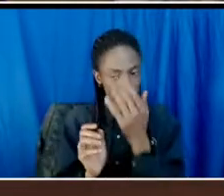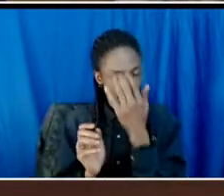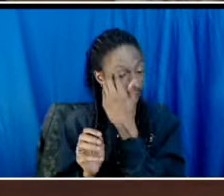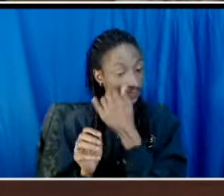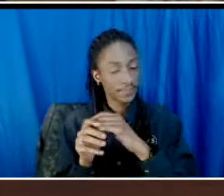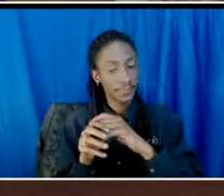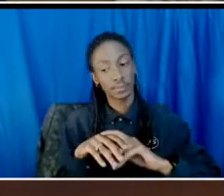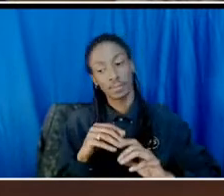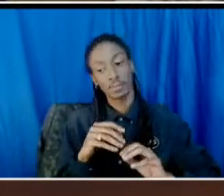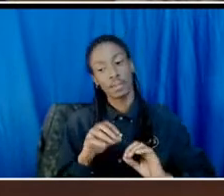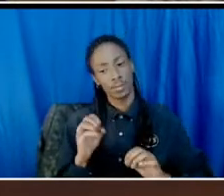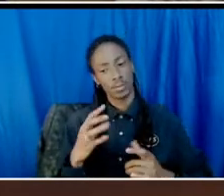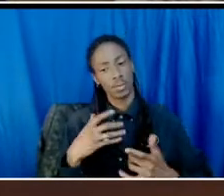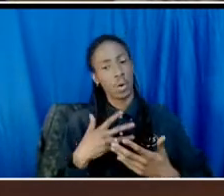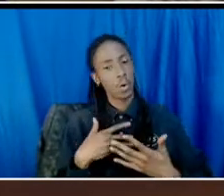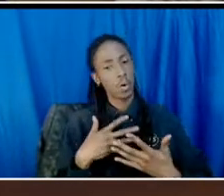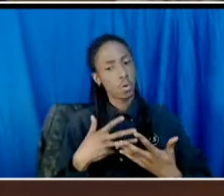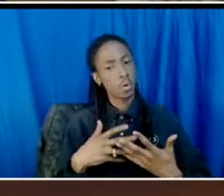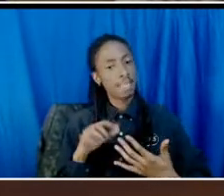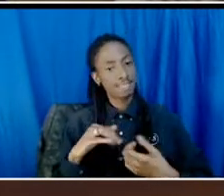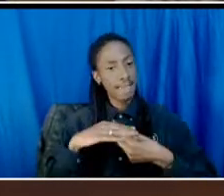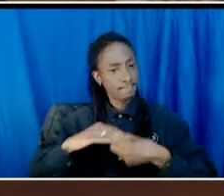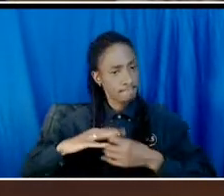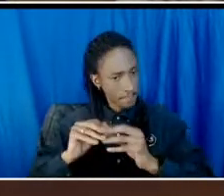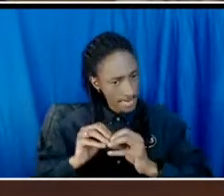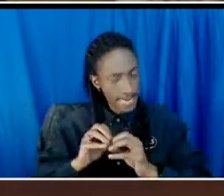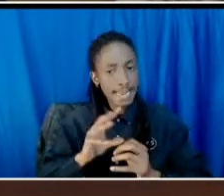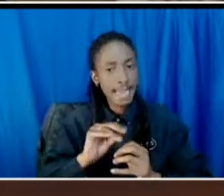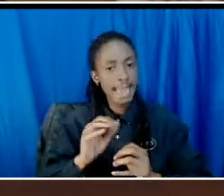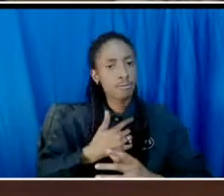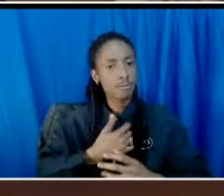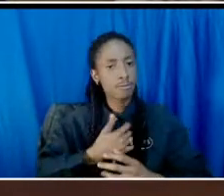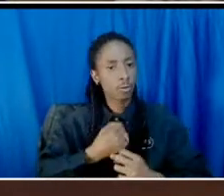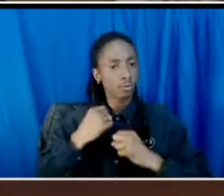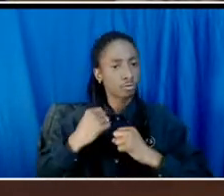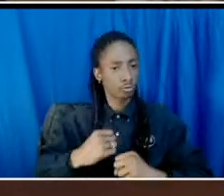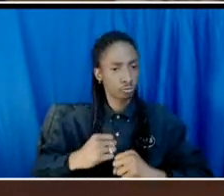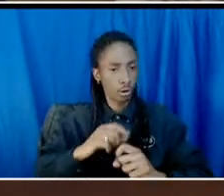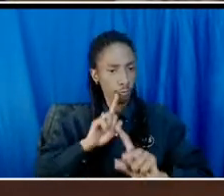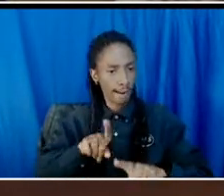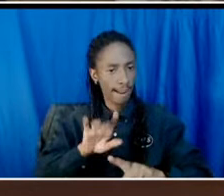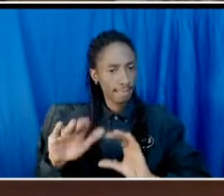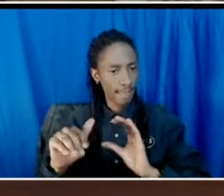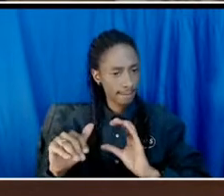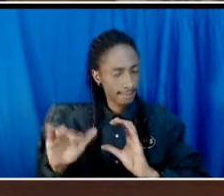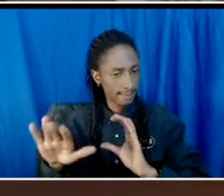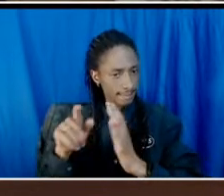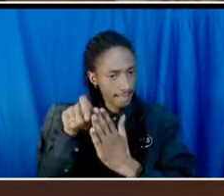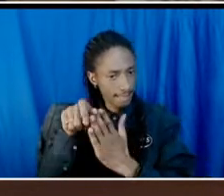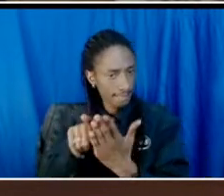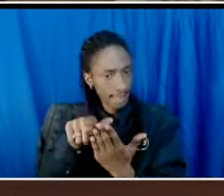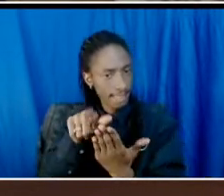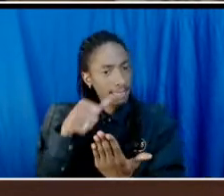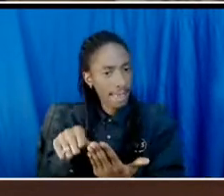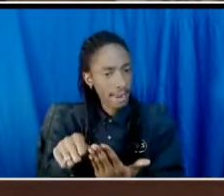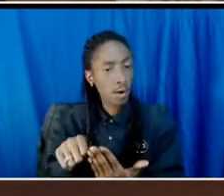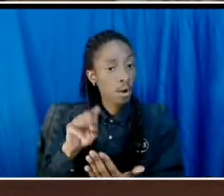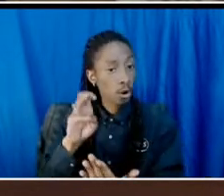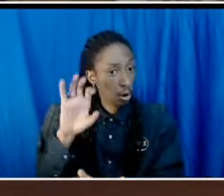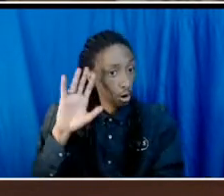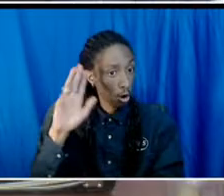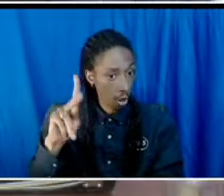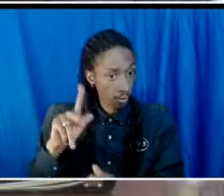And despite this contentious meeting and your strong reaction to the letter, did Mr. Clark continue to push his concept in the coming